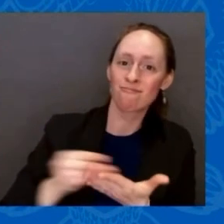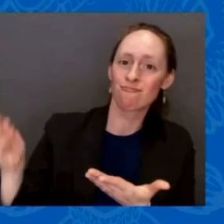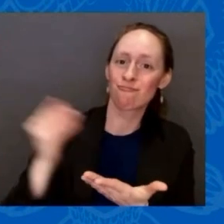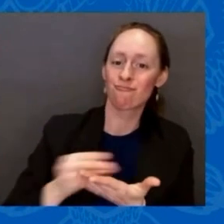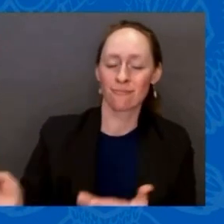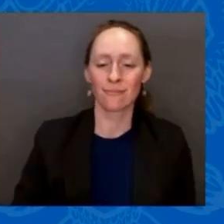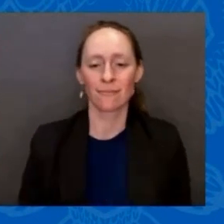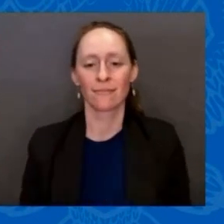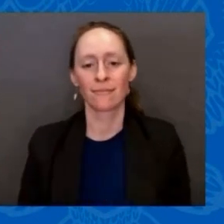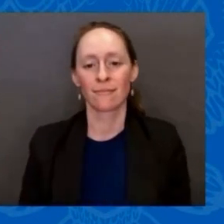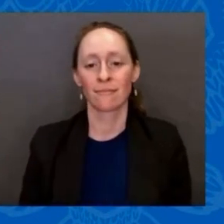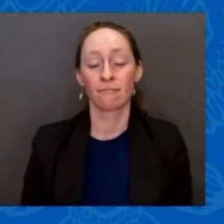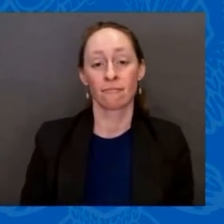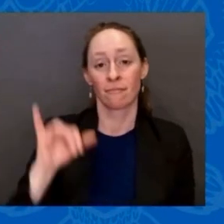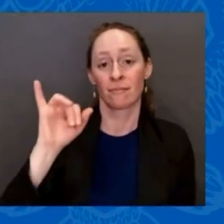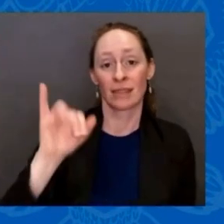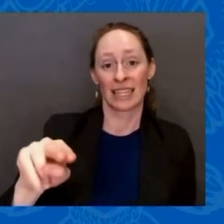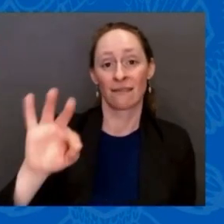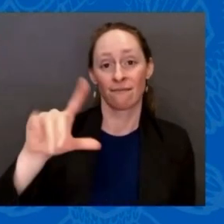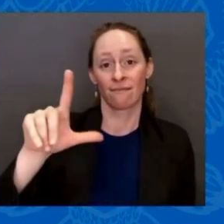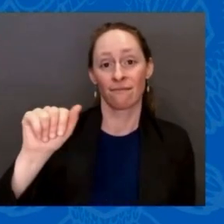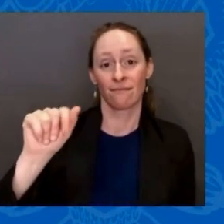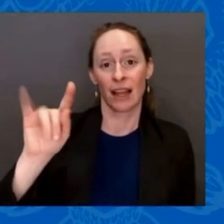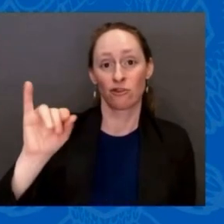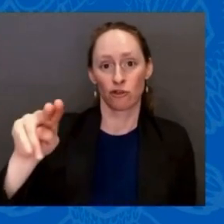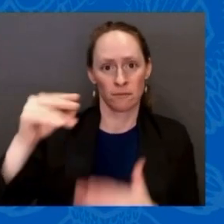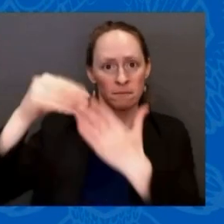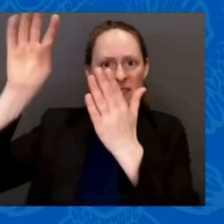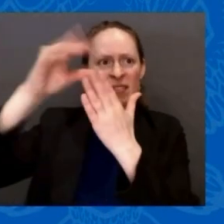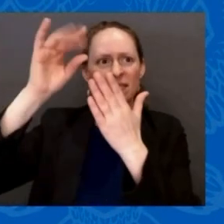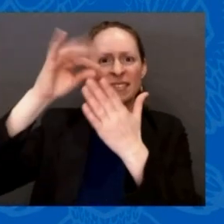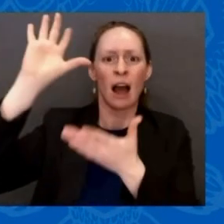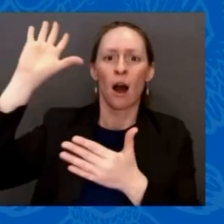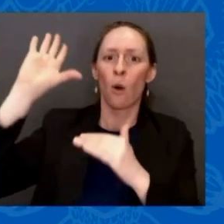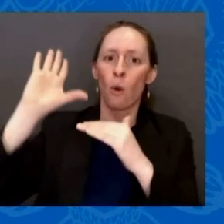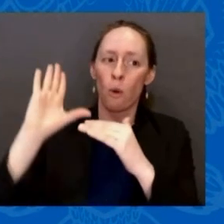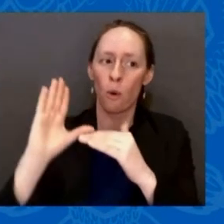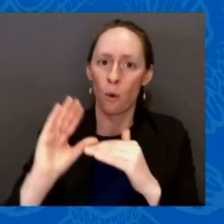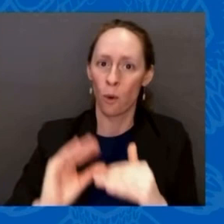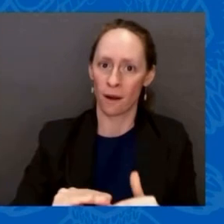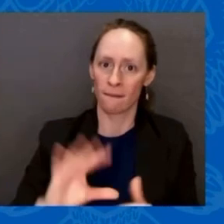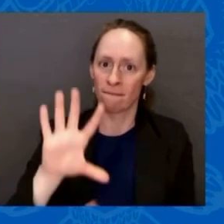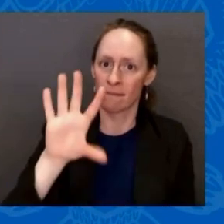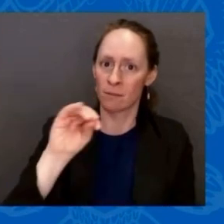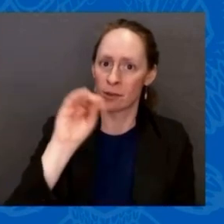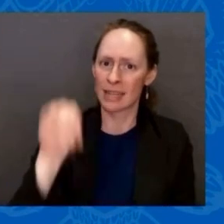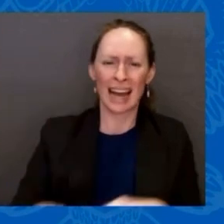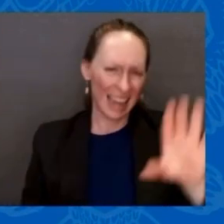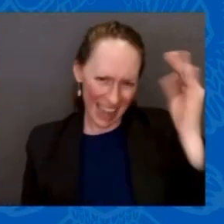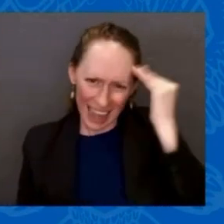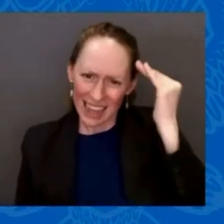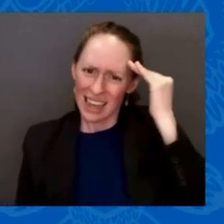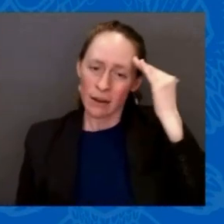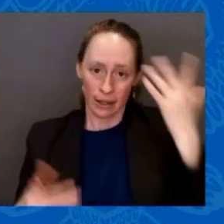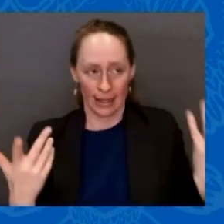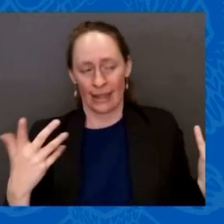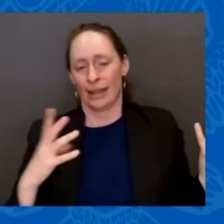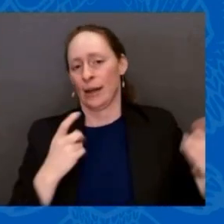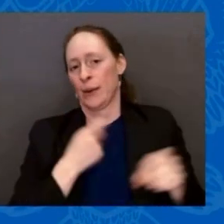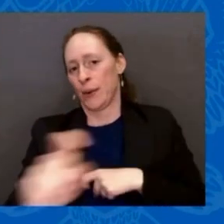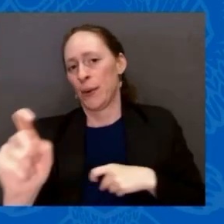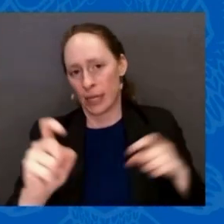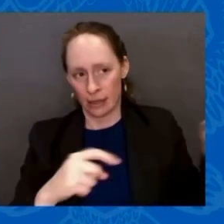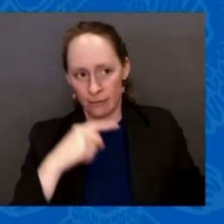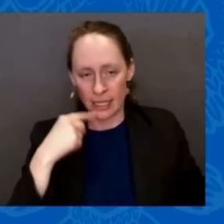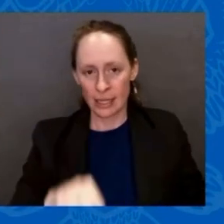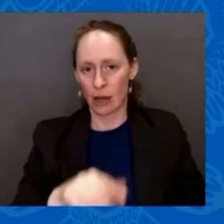ago. And that inflation caused by Russia and by the war in Ukraine and by what's going on. But we knew we